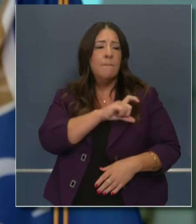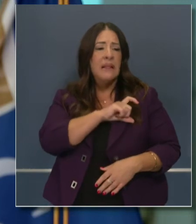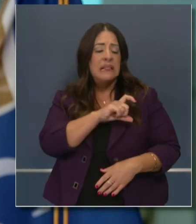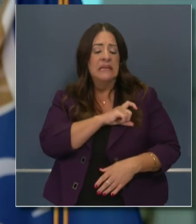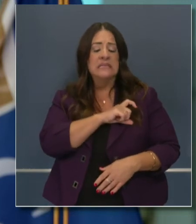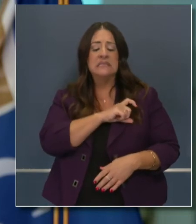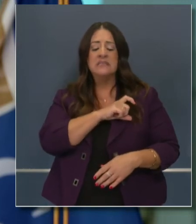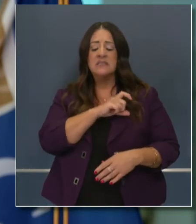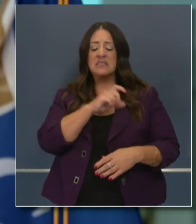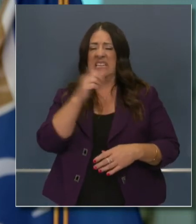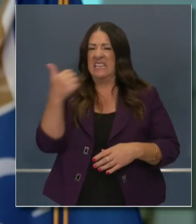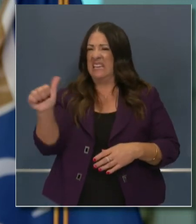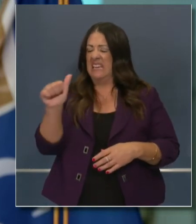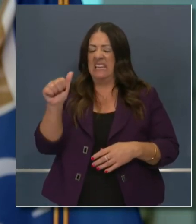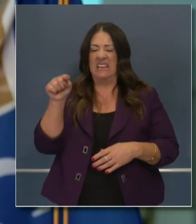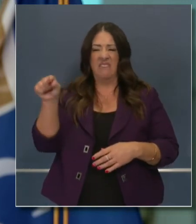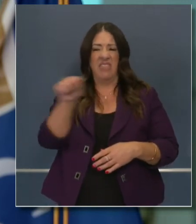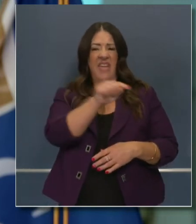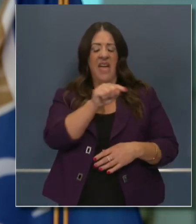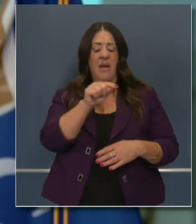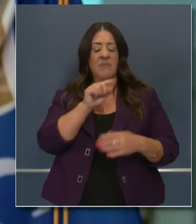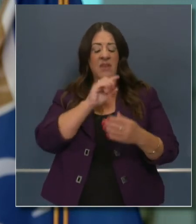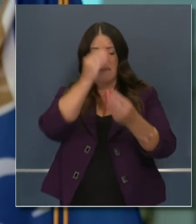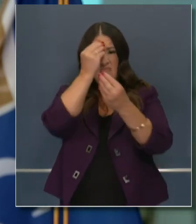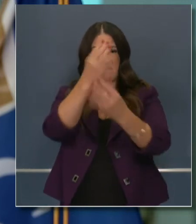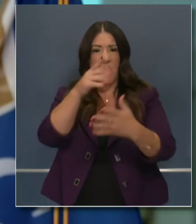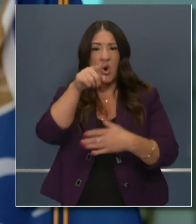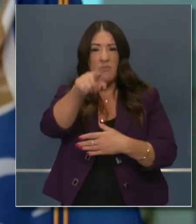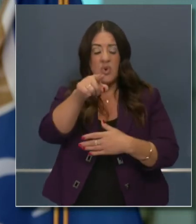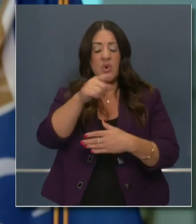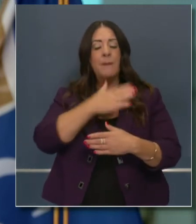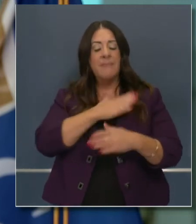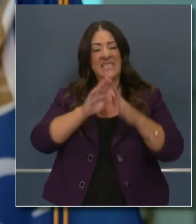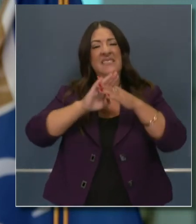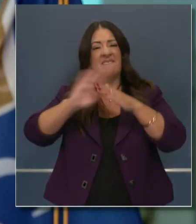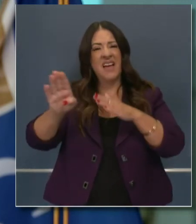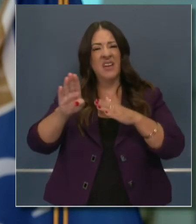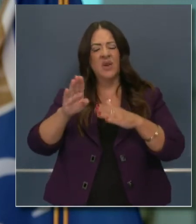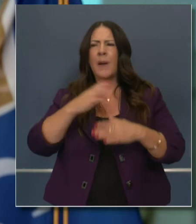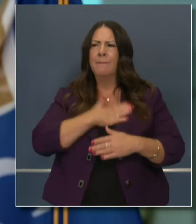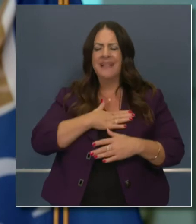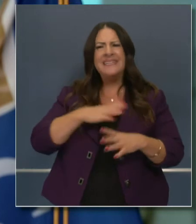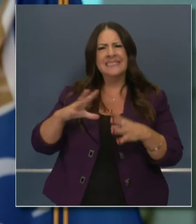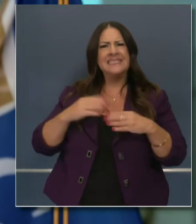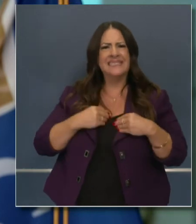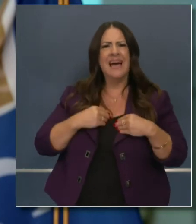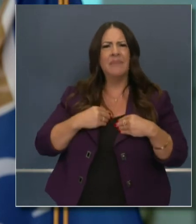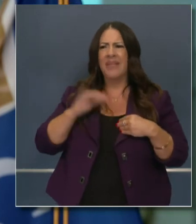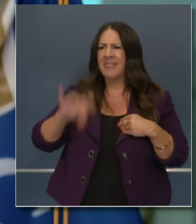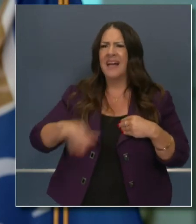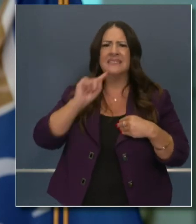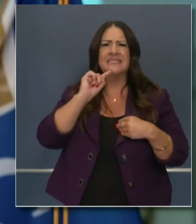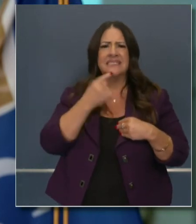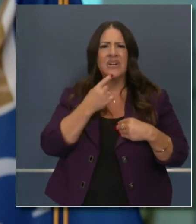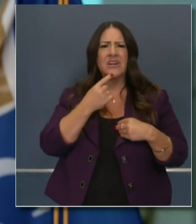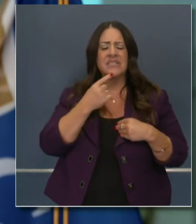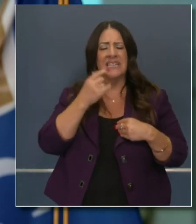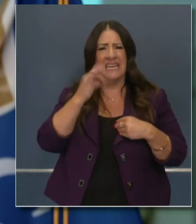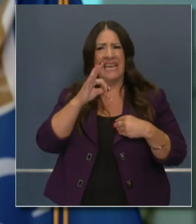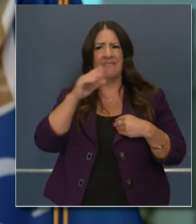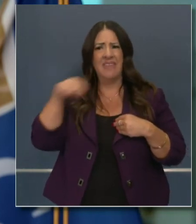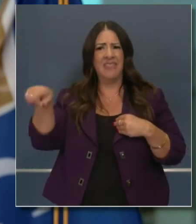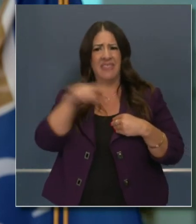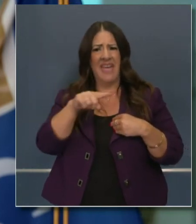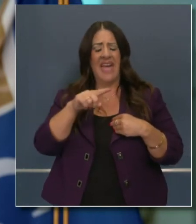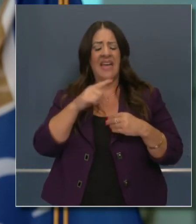departments in your respective jurisdictions, call for an evacuation, that we take seriously these local evacuations related to these fires.